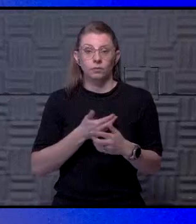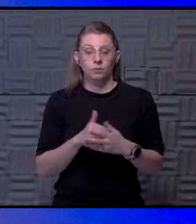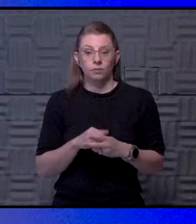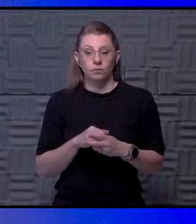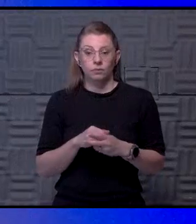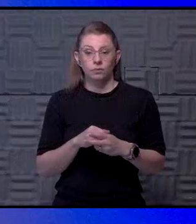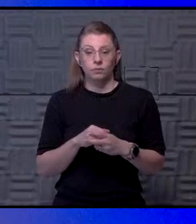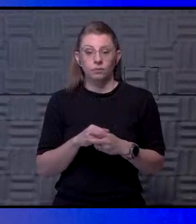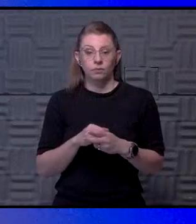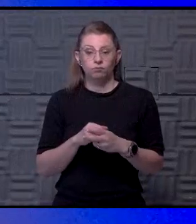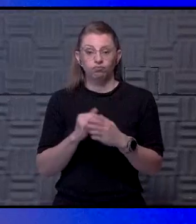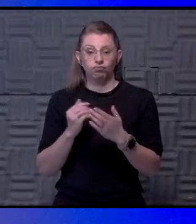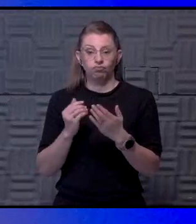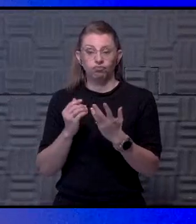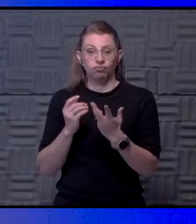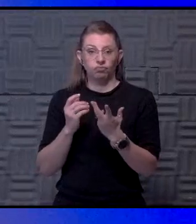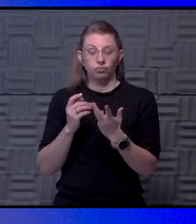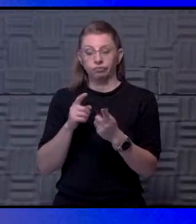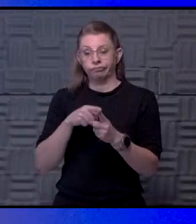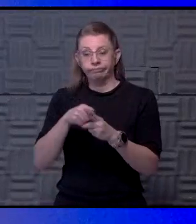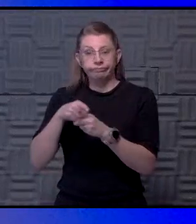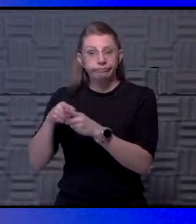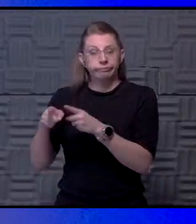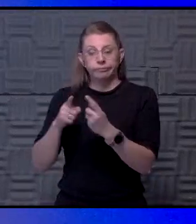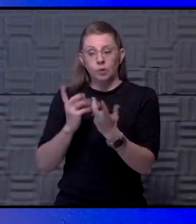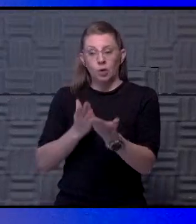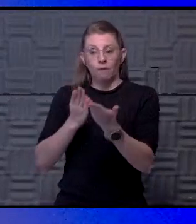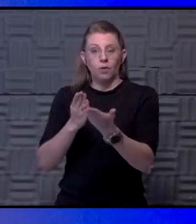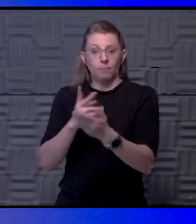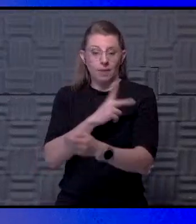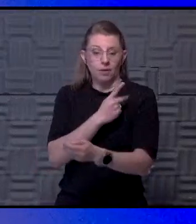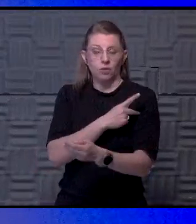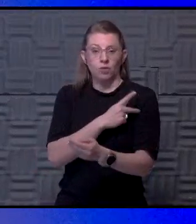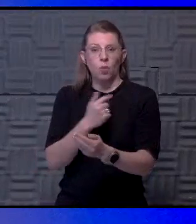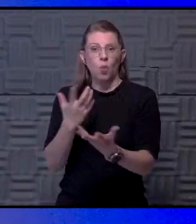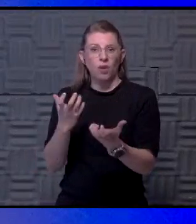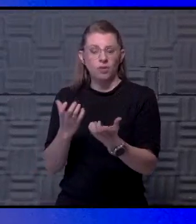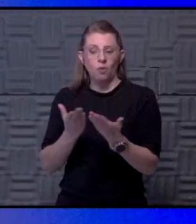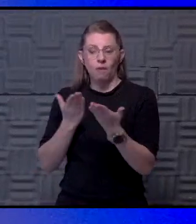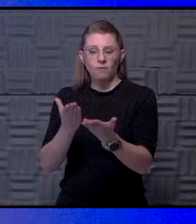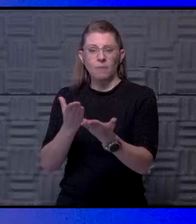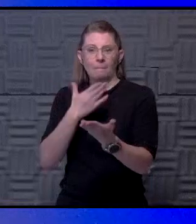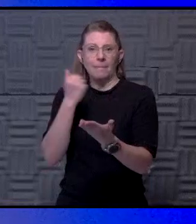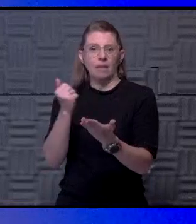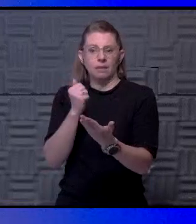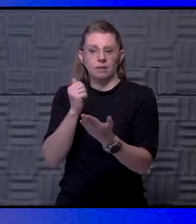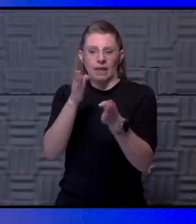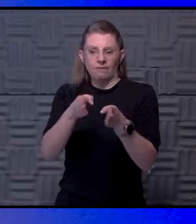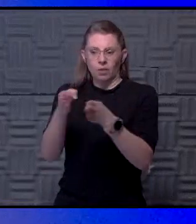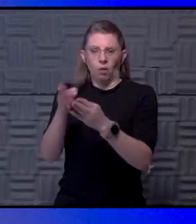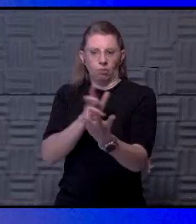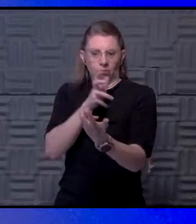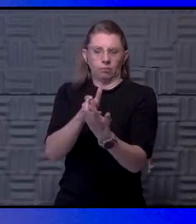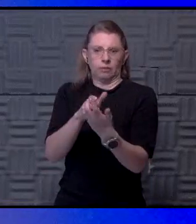or modalities that we can offer patients in order to make sure that we offer the best individualized care. But there's a lot